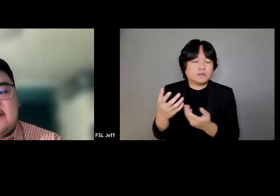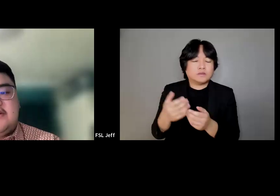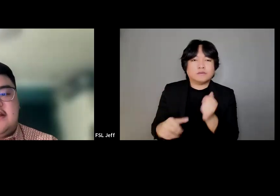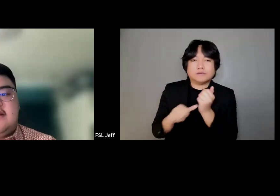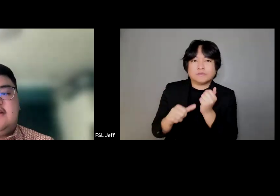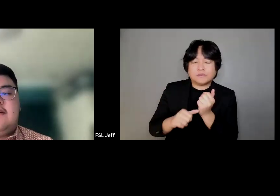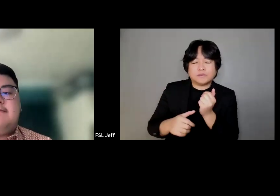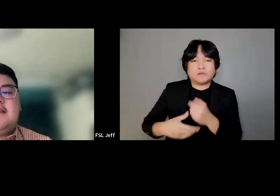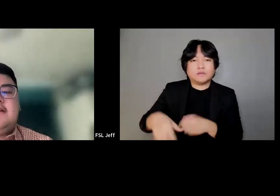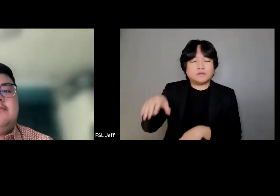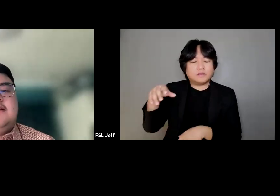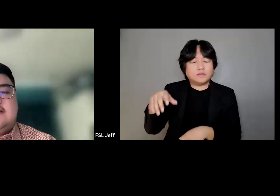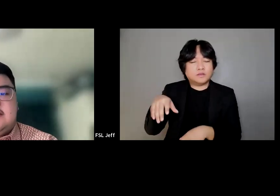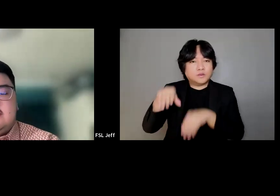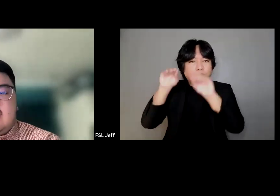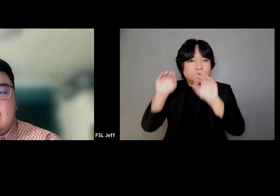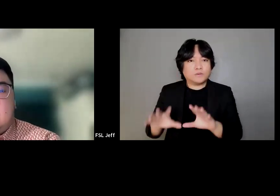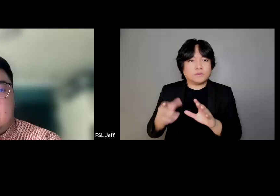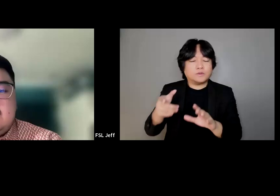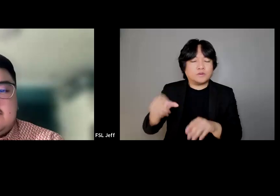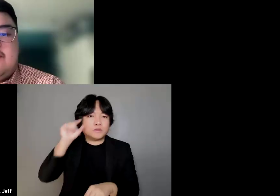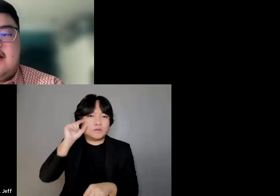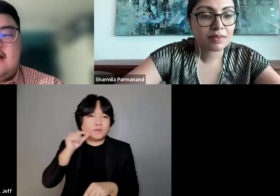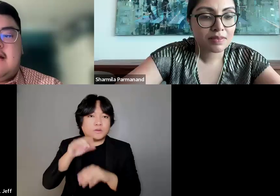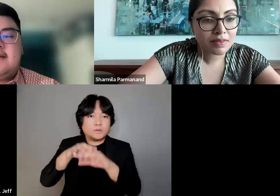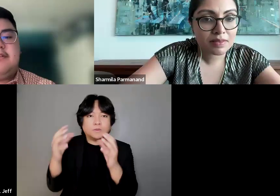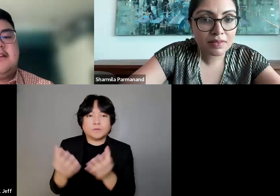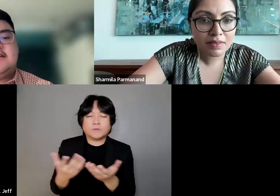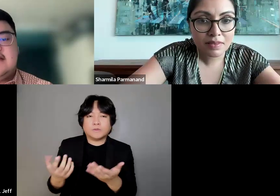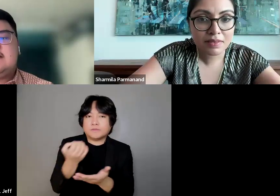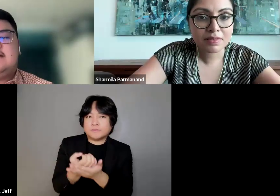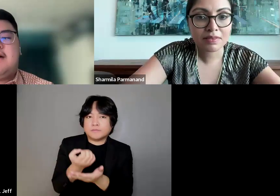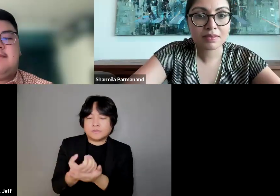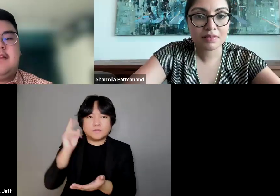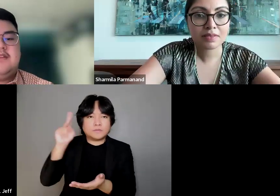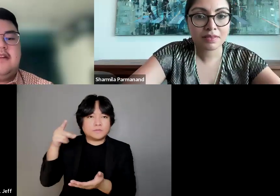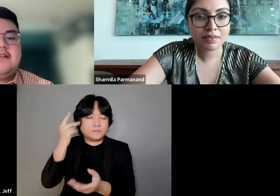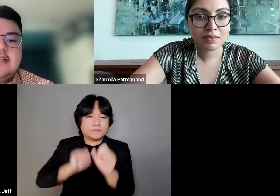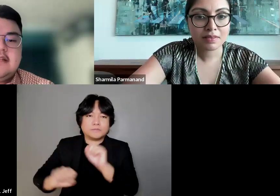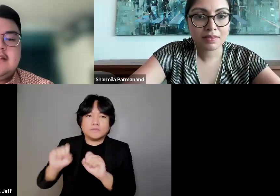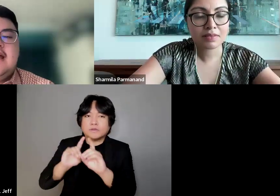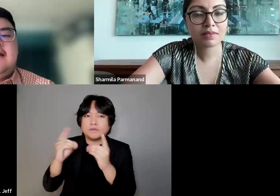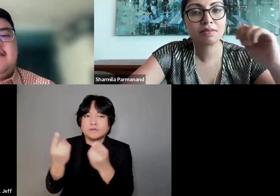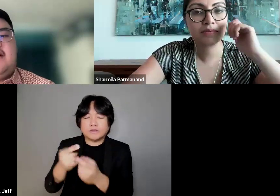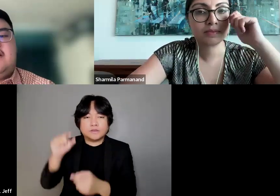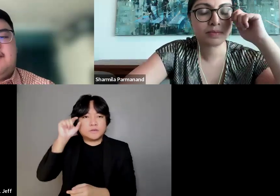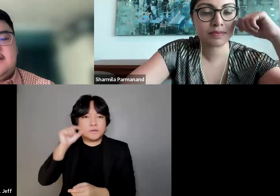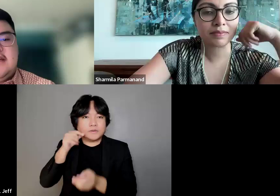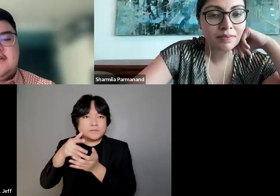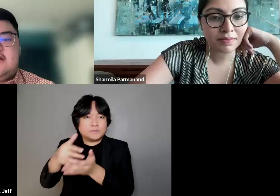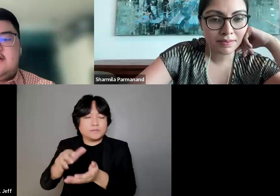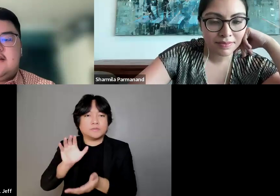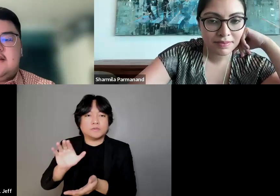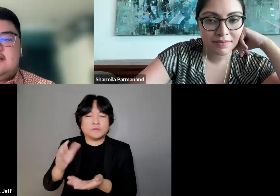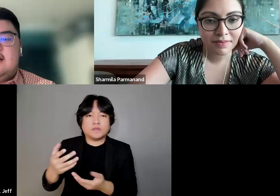assistant professor in gender development and globalization at the London School of Economics and Political Sciences Department of Gender Studies. They earned their